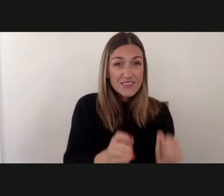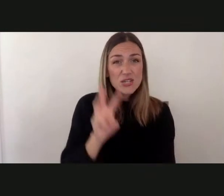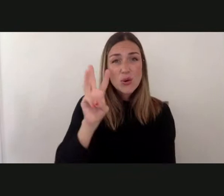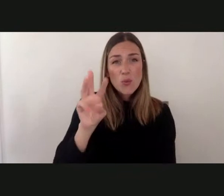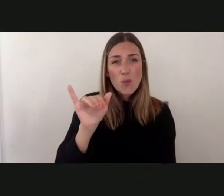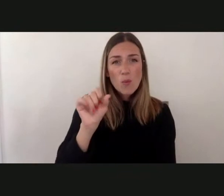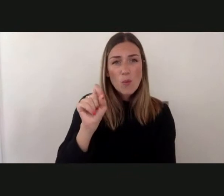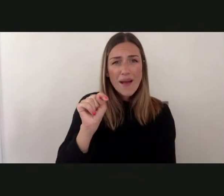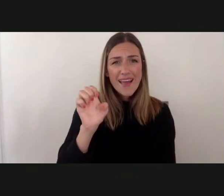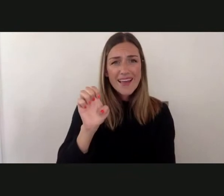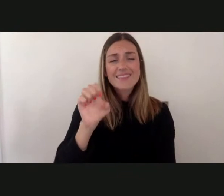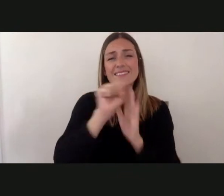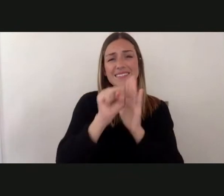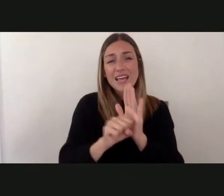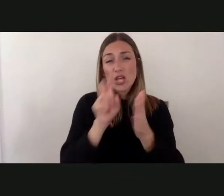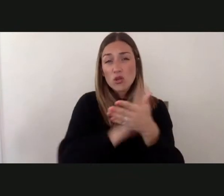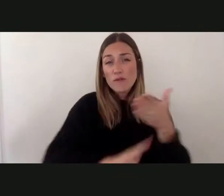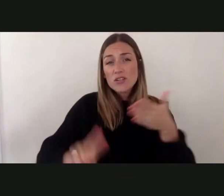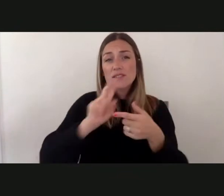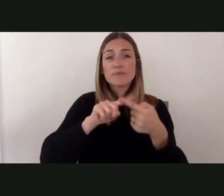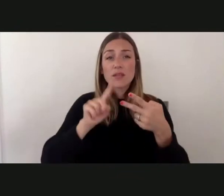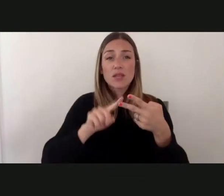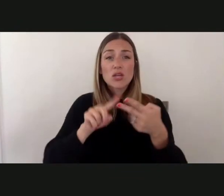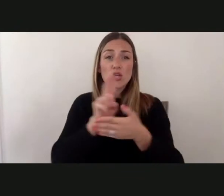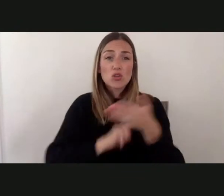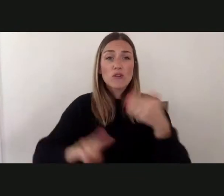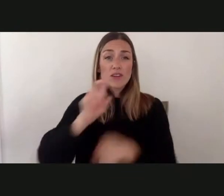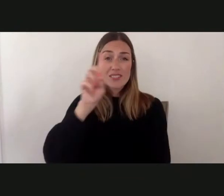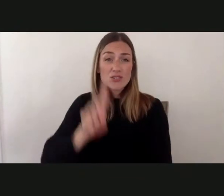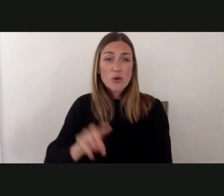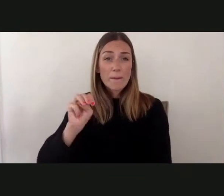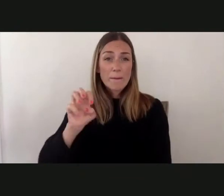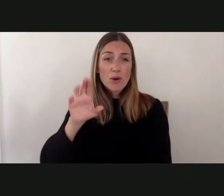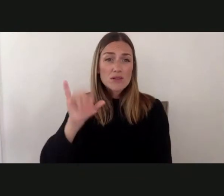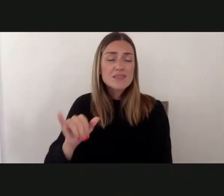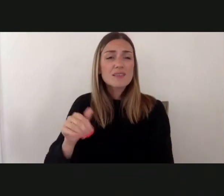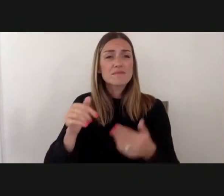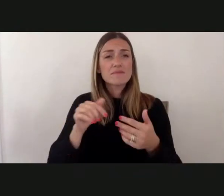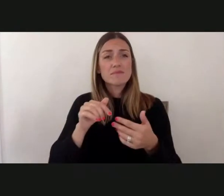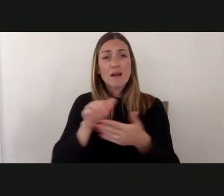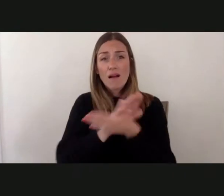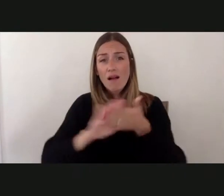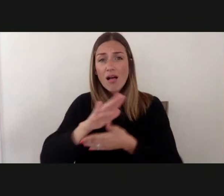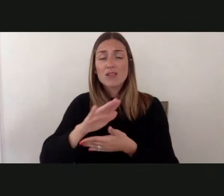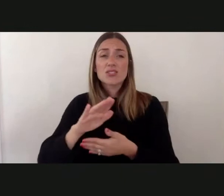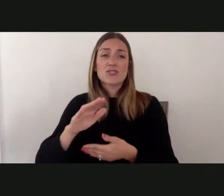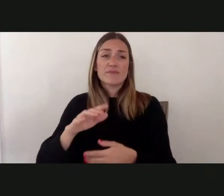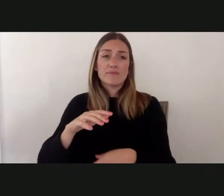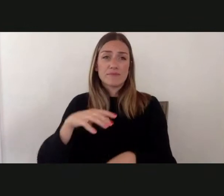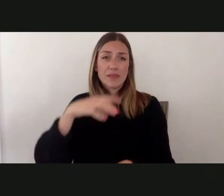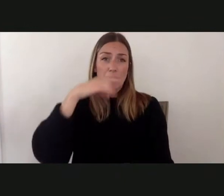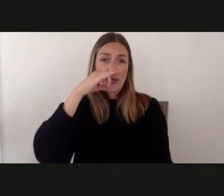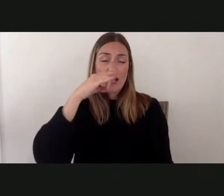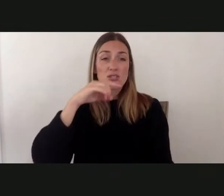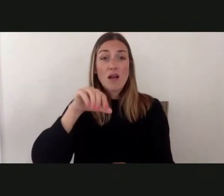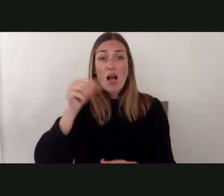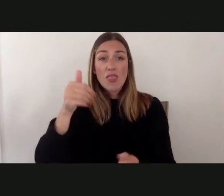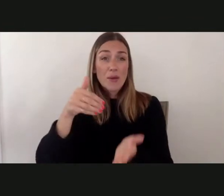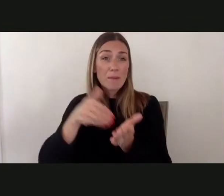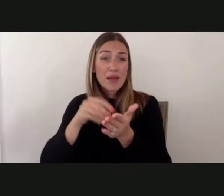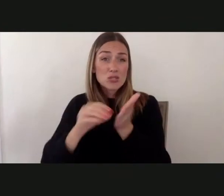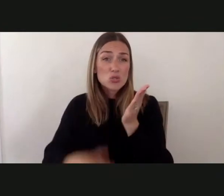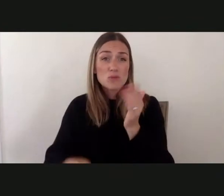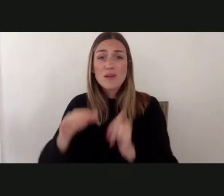University, University of Detroit Mercy have college and pediatric and other medical students out in